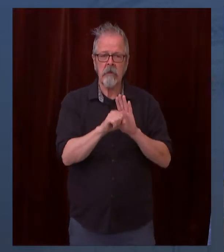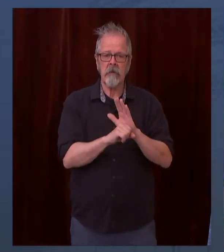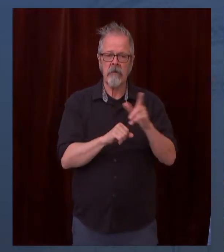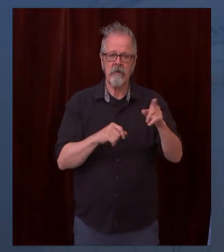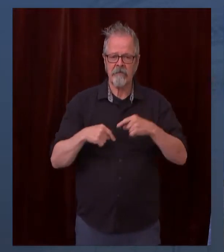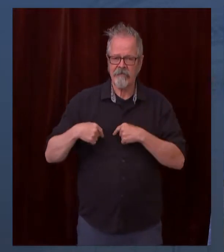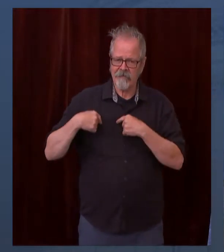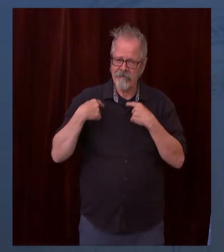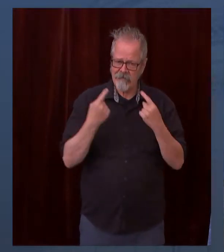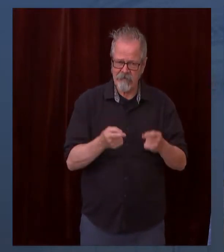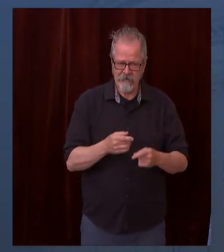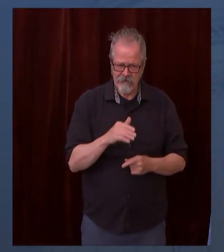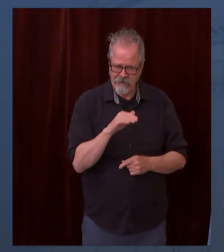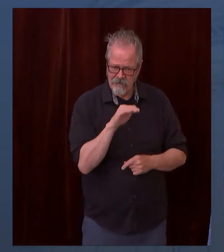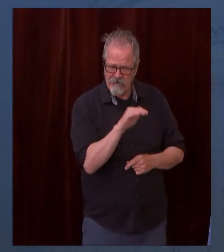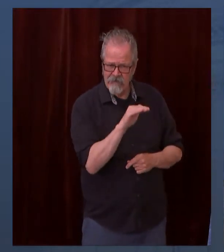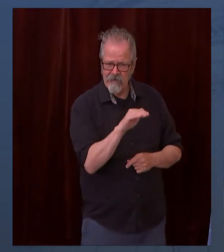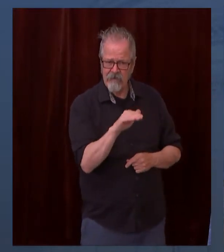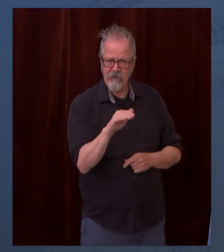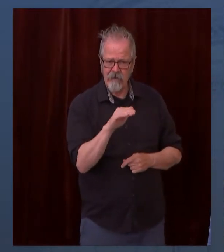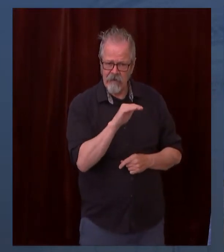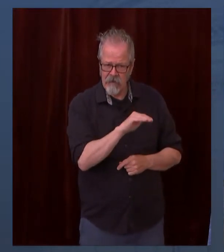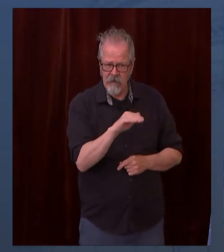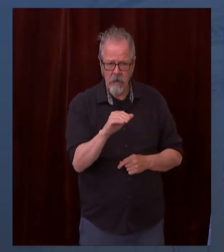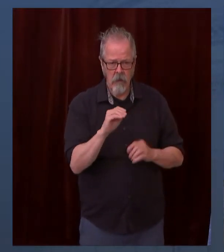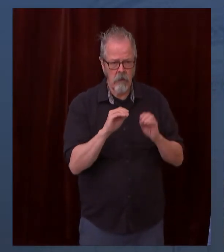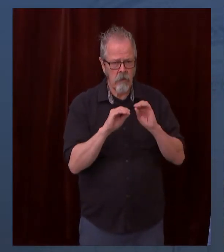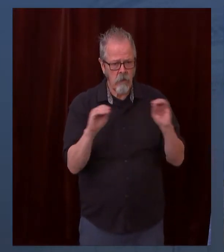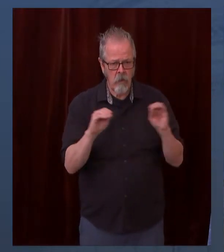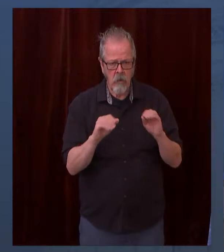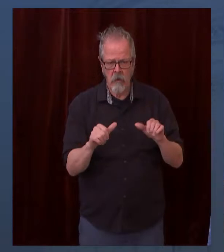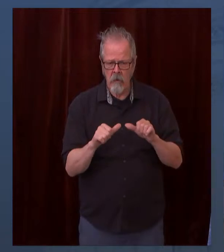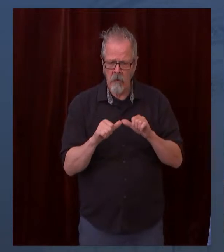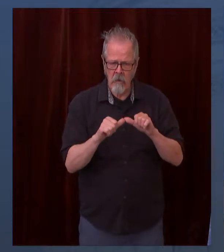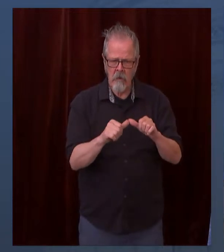permanent storage solutions are found. I think that this leak